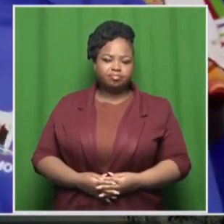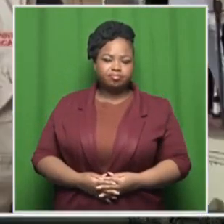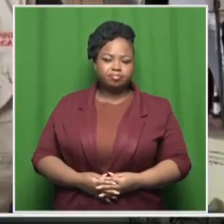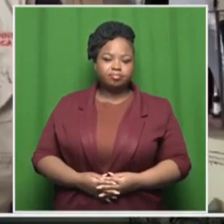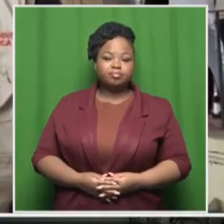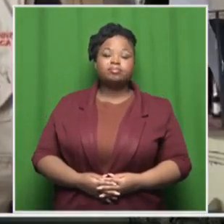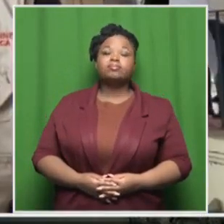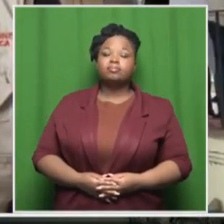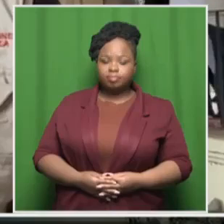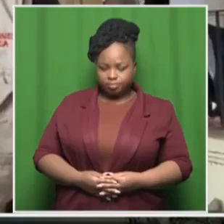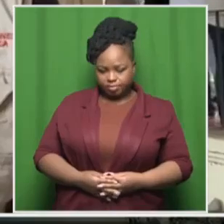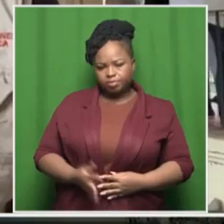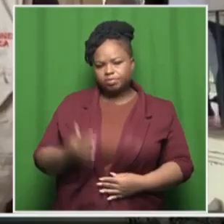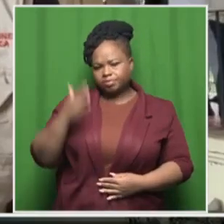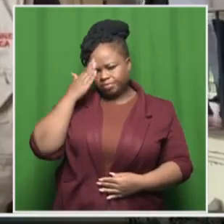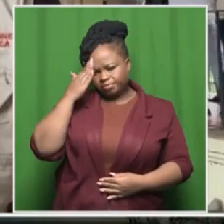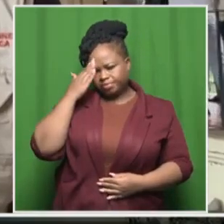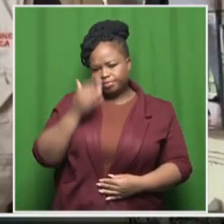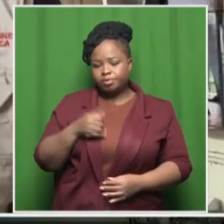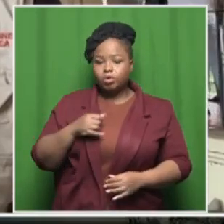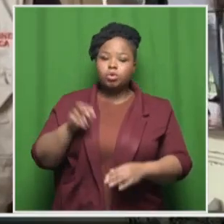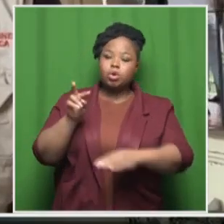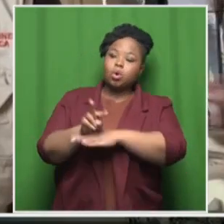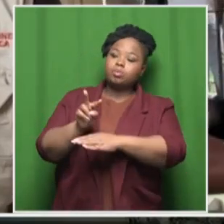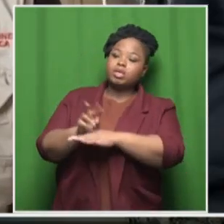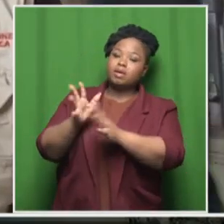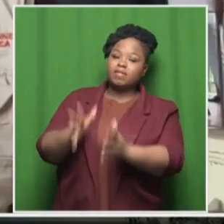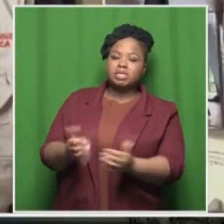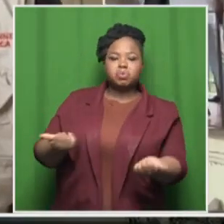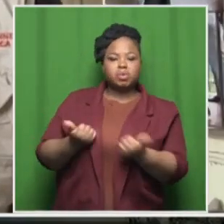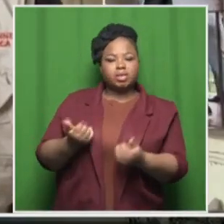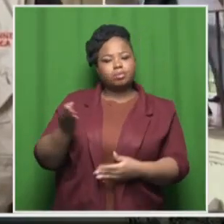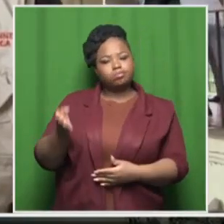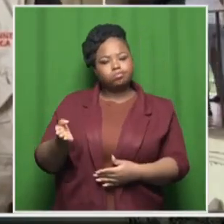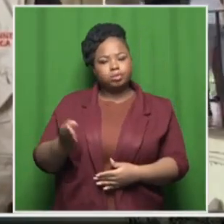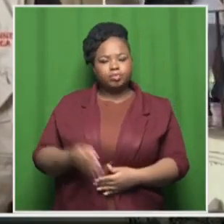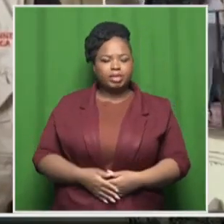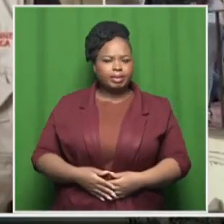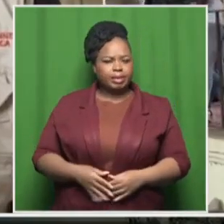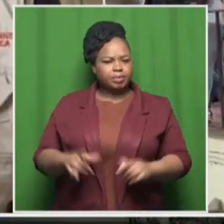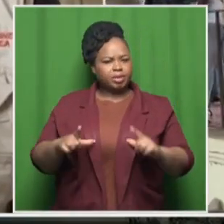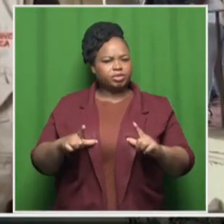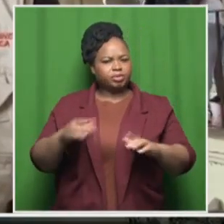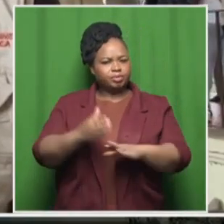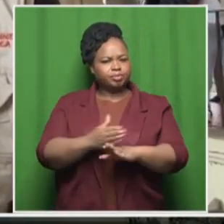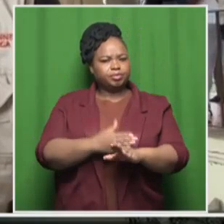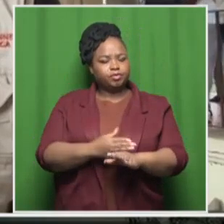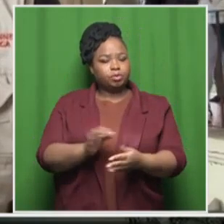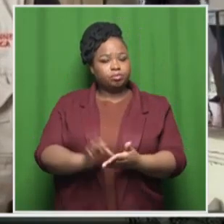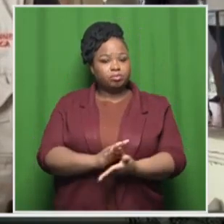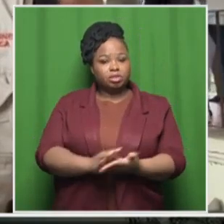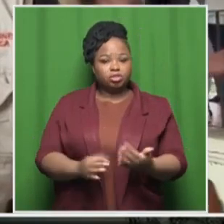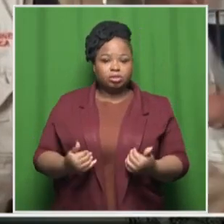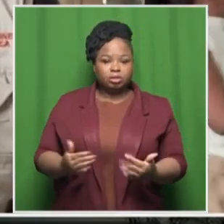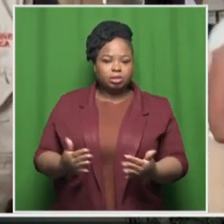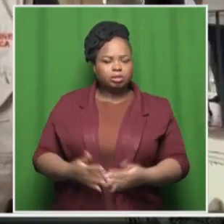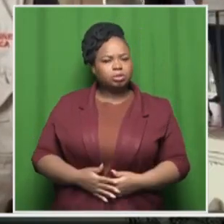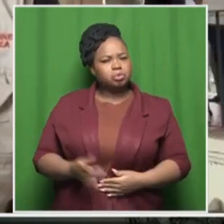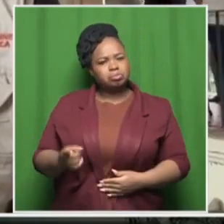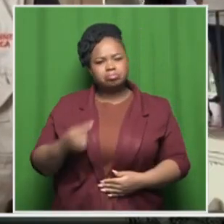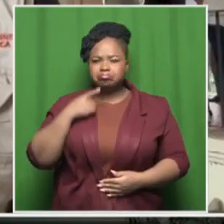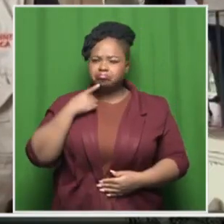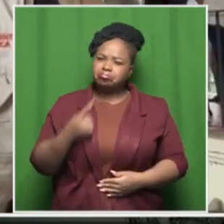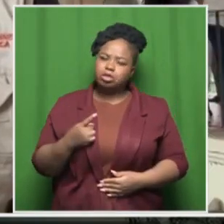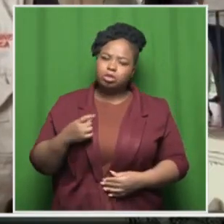Nixon, we know that observers are already on the ground, but just in the lead up to today's general election, how would you